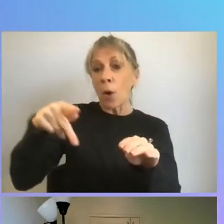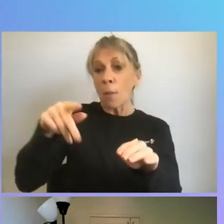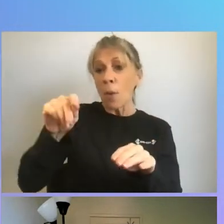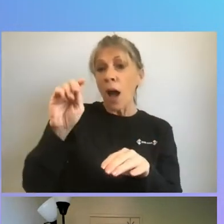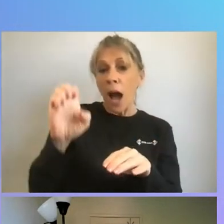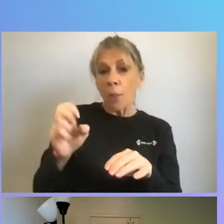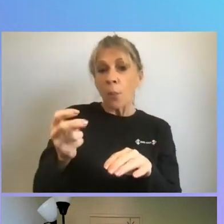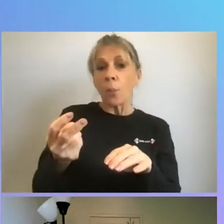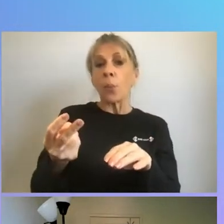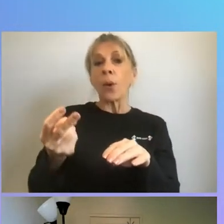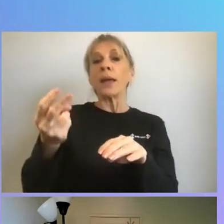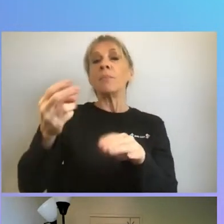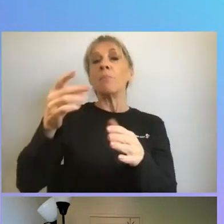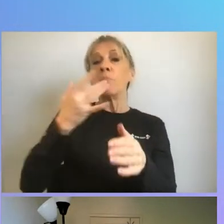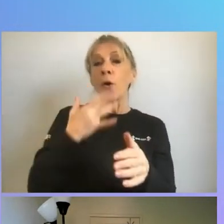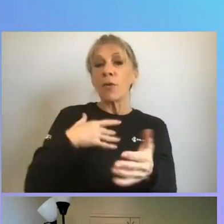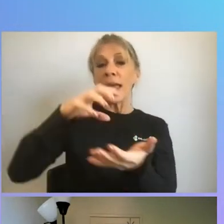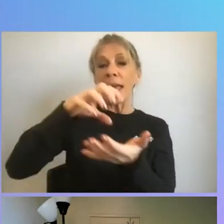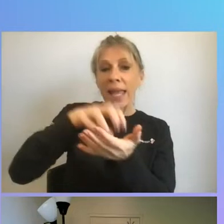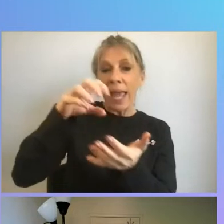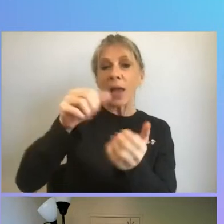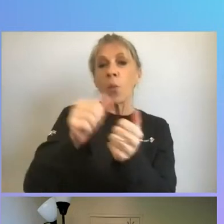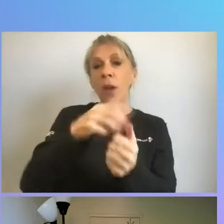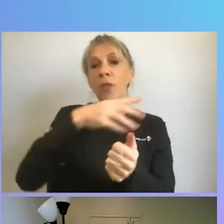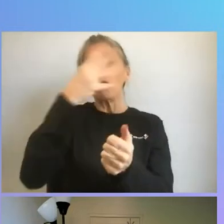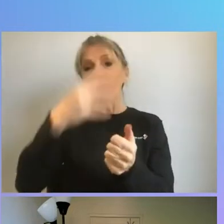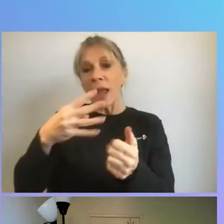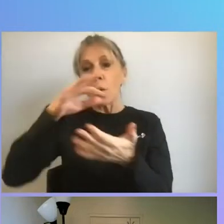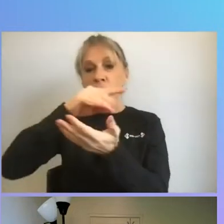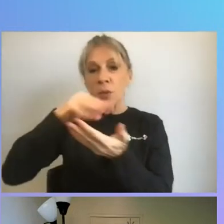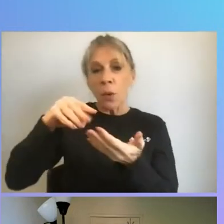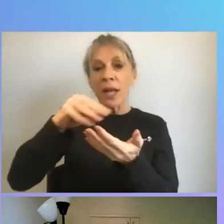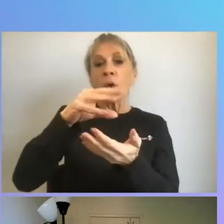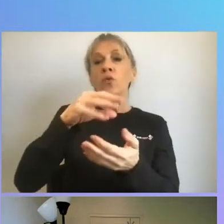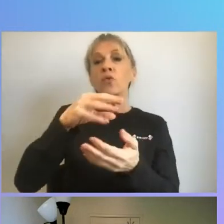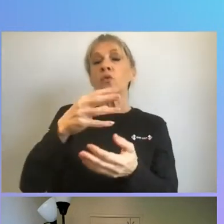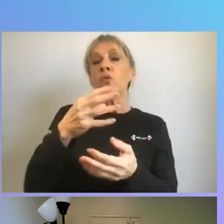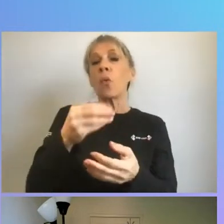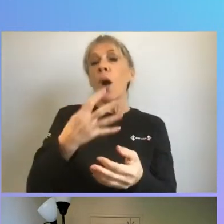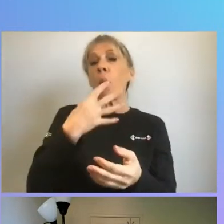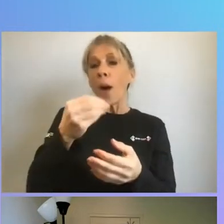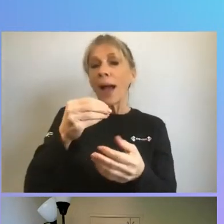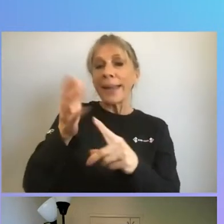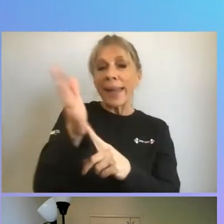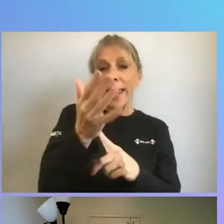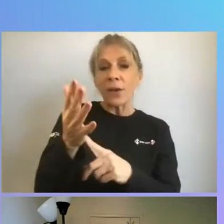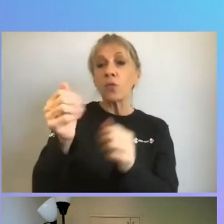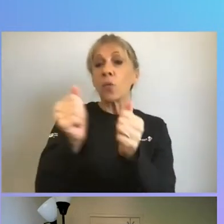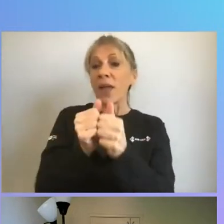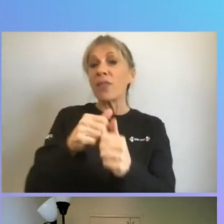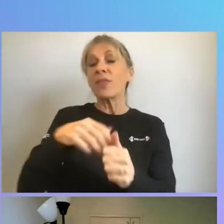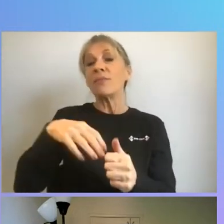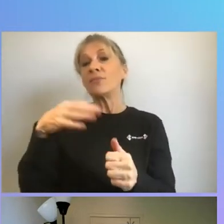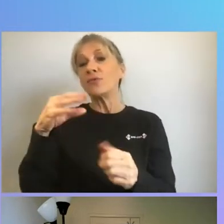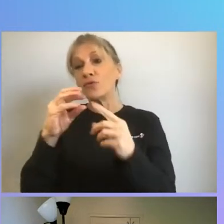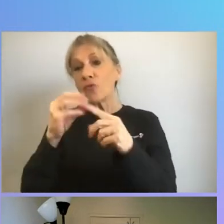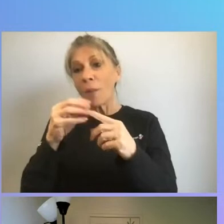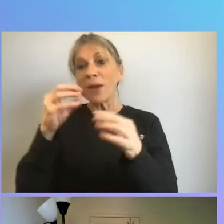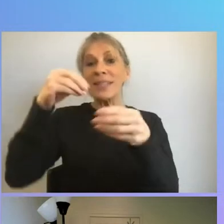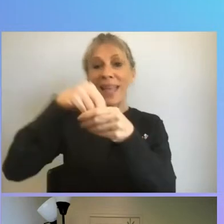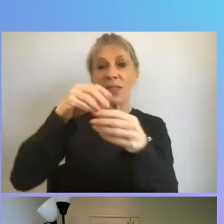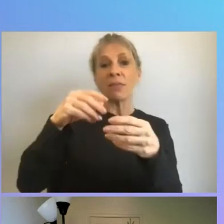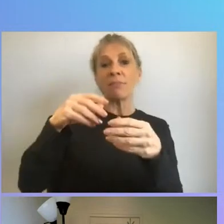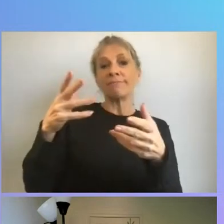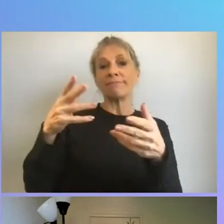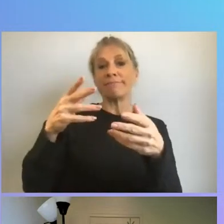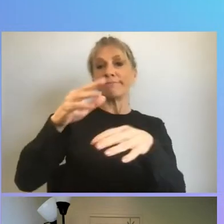with rainbow sprinkles, white candles, and fresh strawberries on a wooden table in the park. And above that, we have 4 images